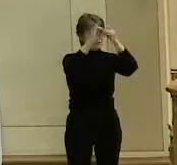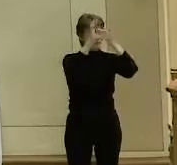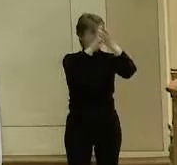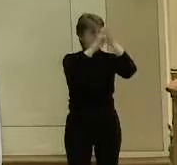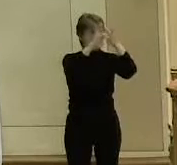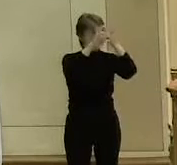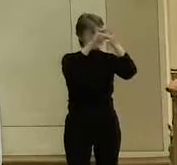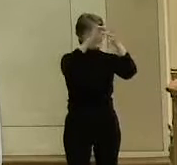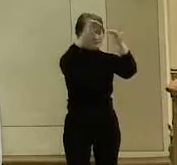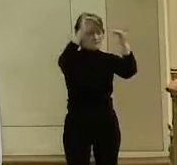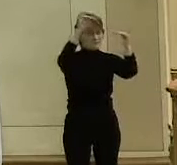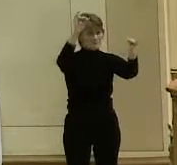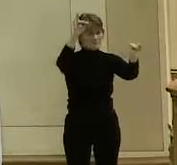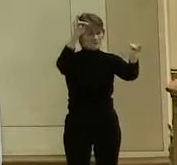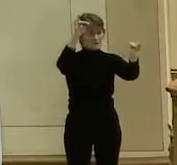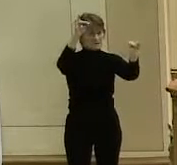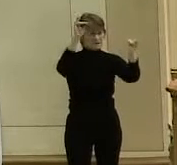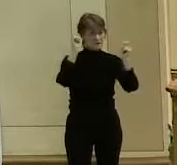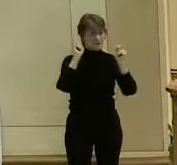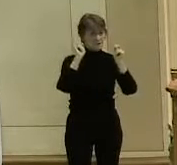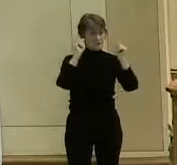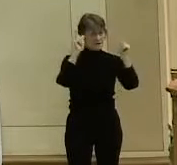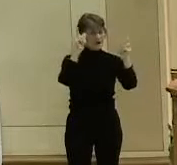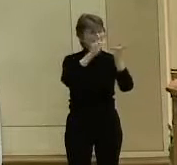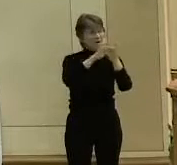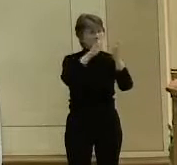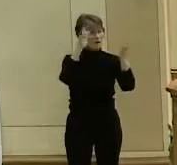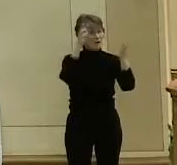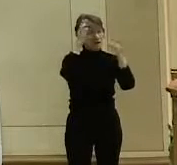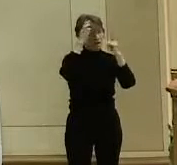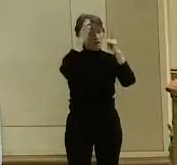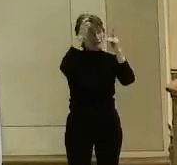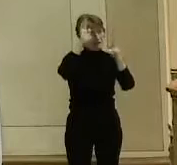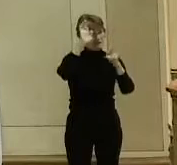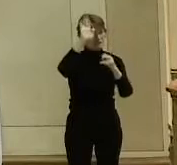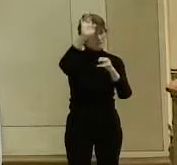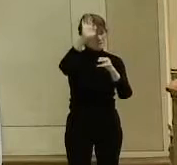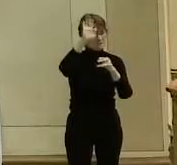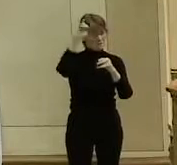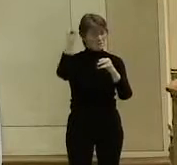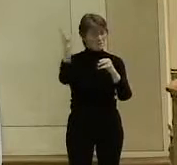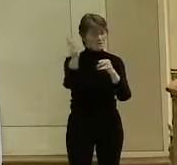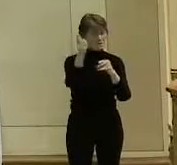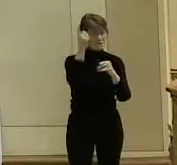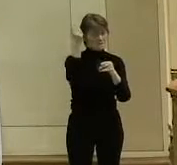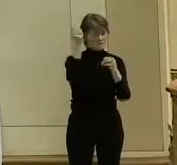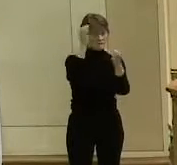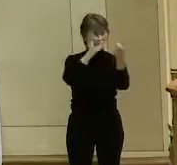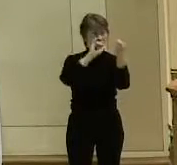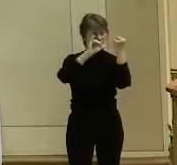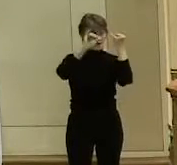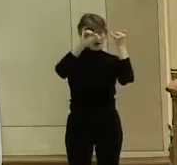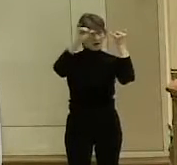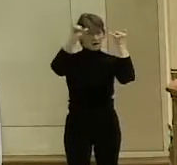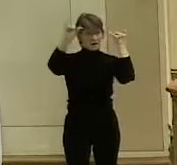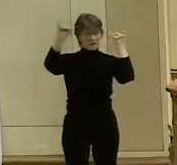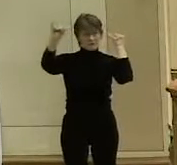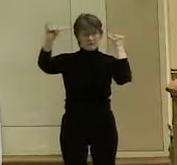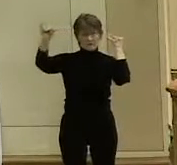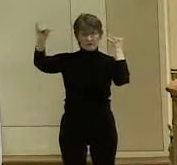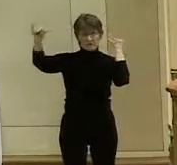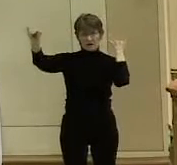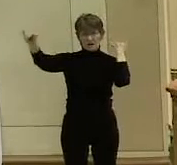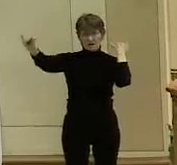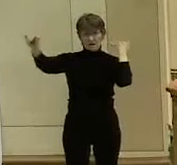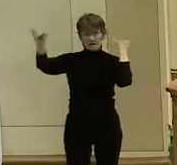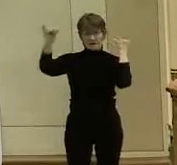the Holy Spirit, all glory and honor is yours